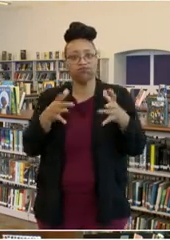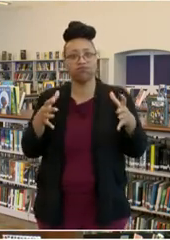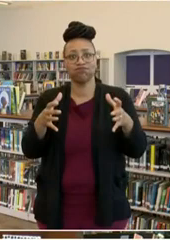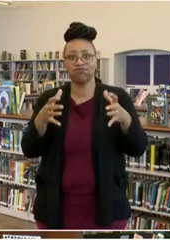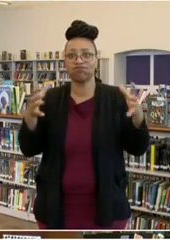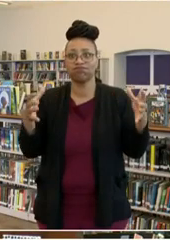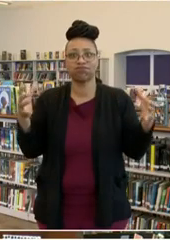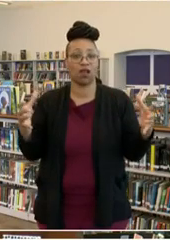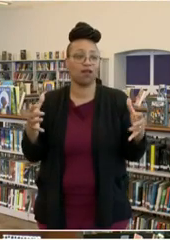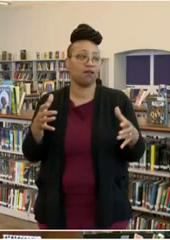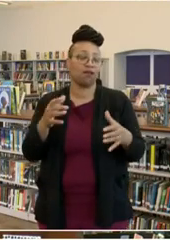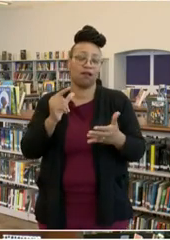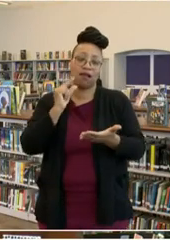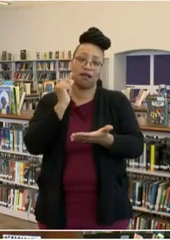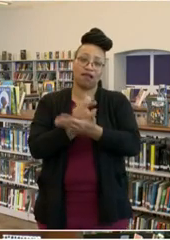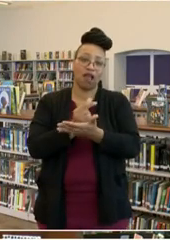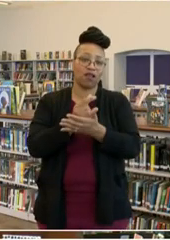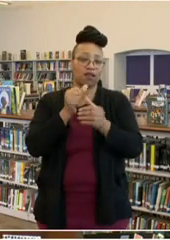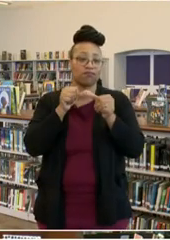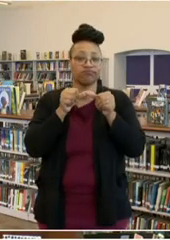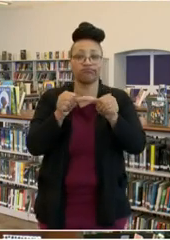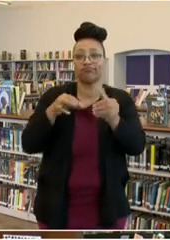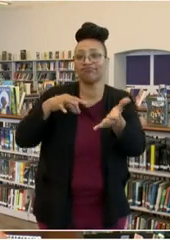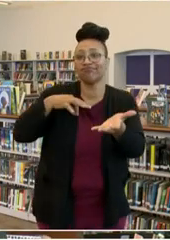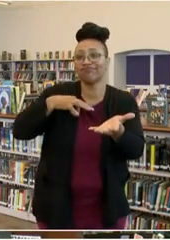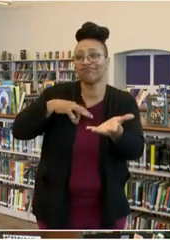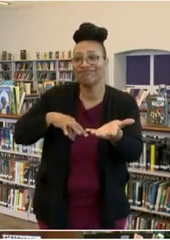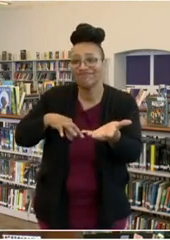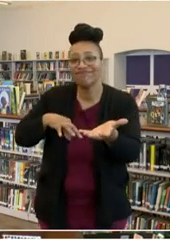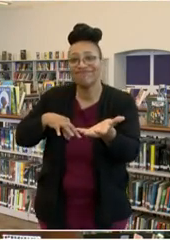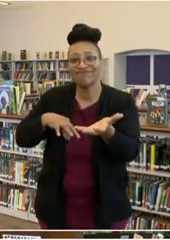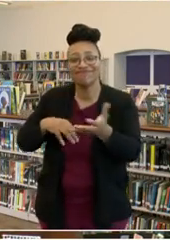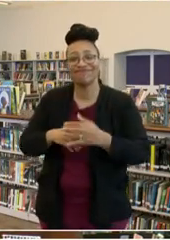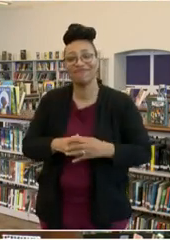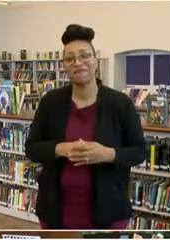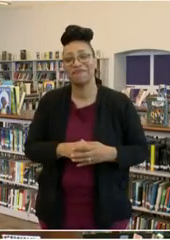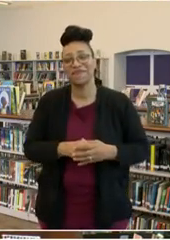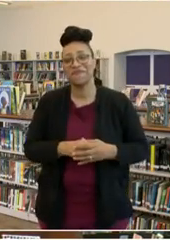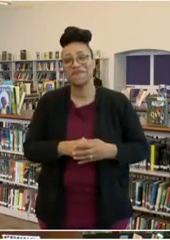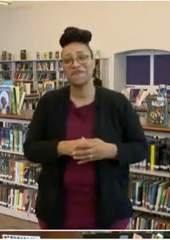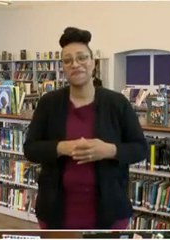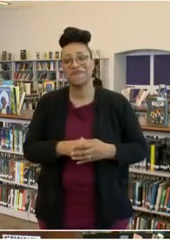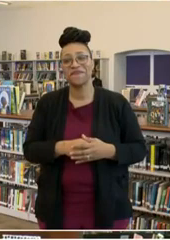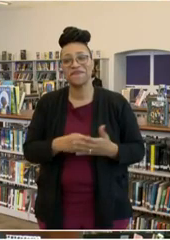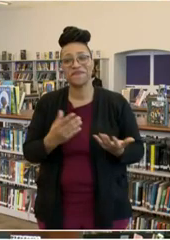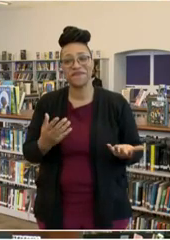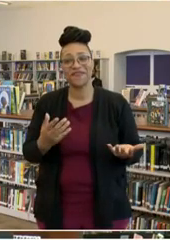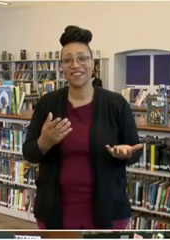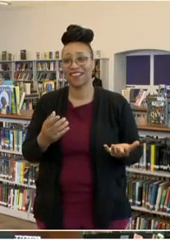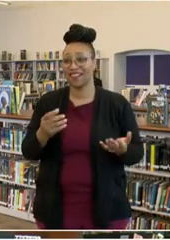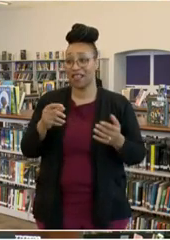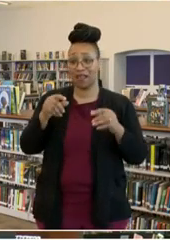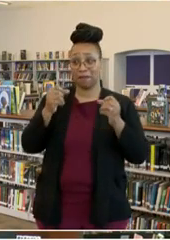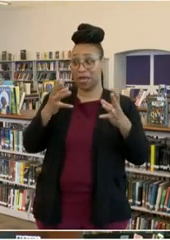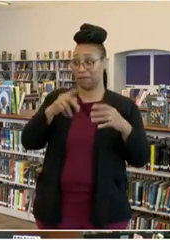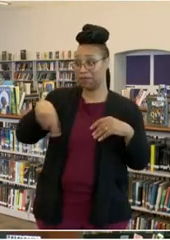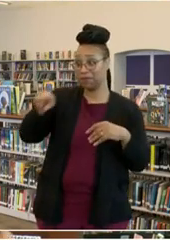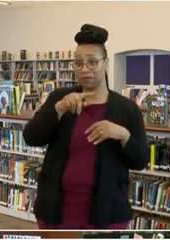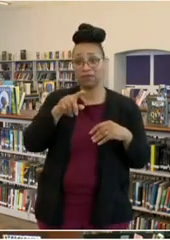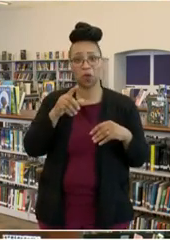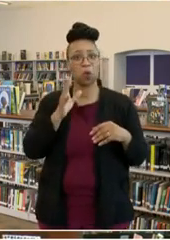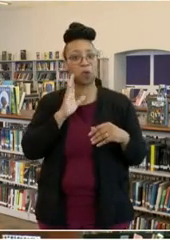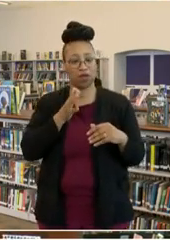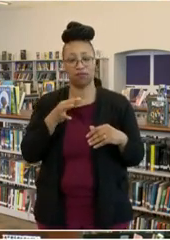again, Principal Mola, we're really excited to be here today at Cardozo. But Cardozo, so just so you know,